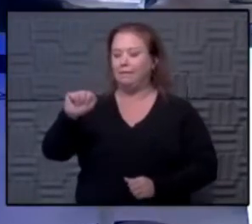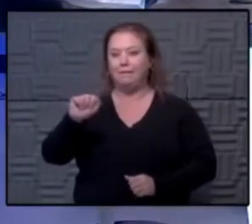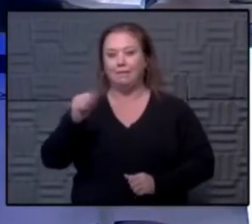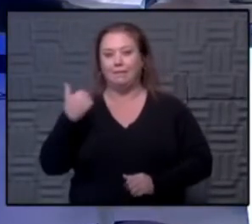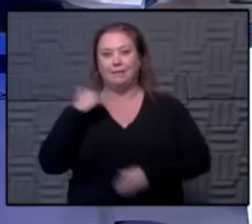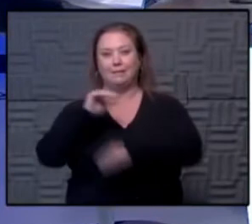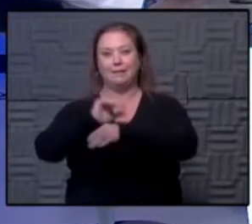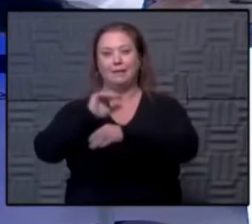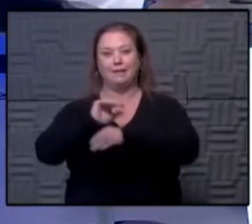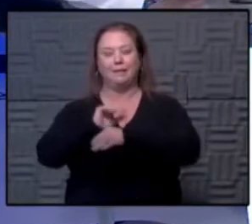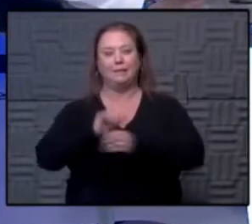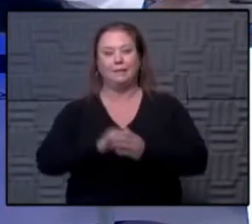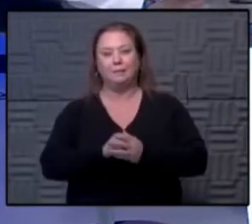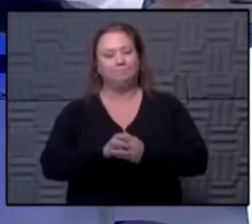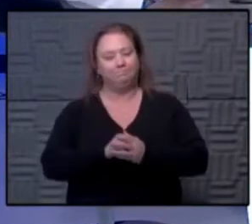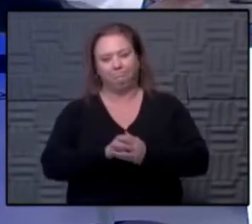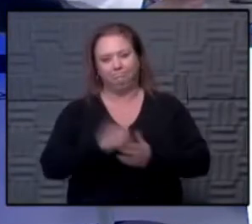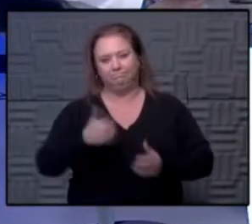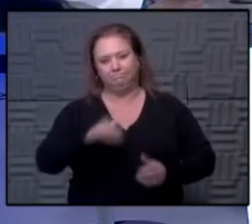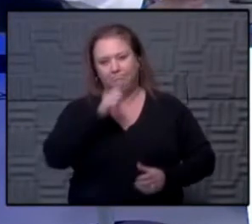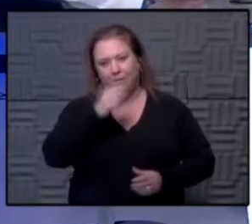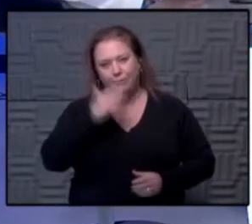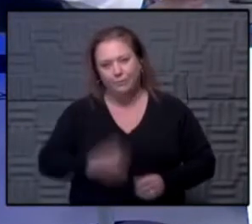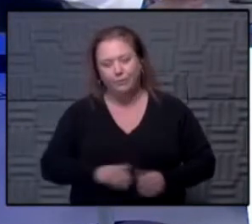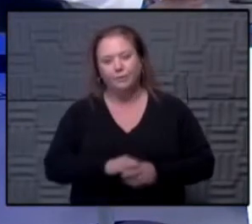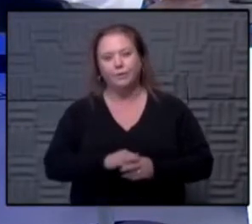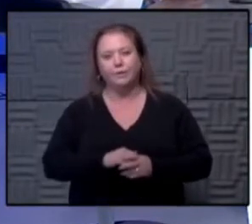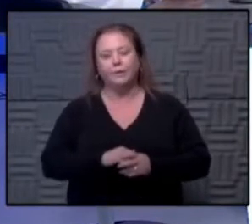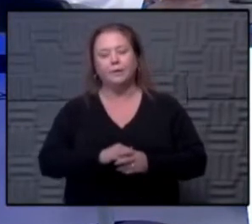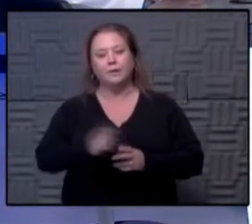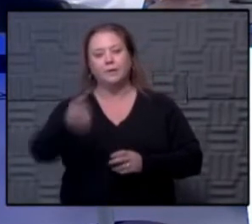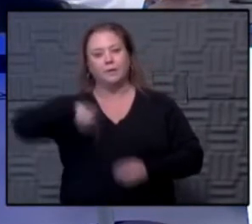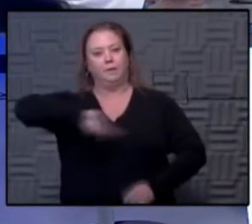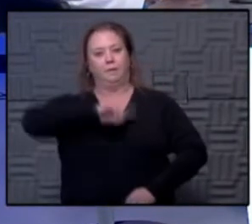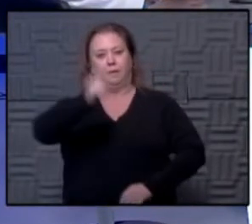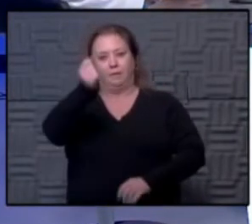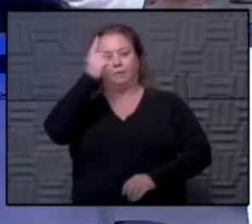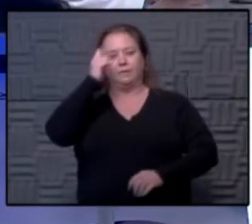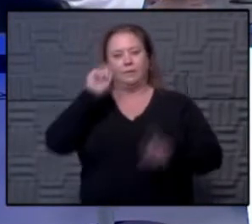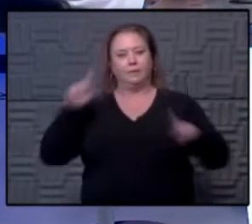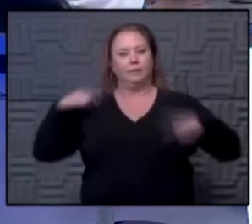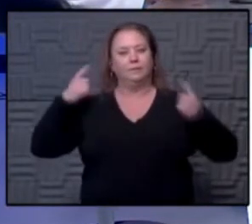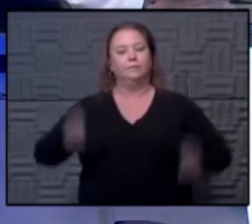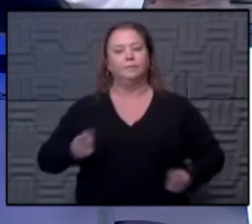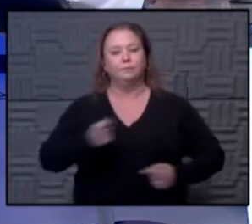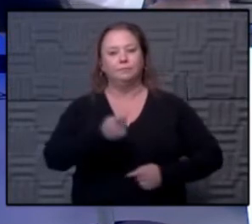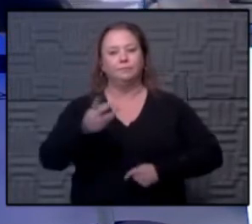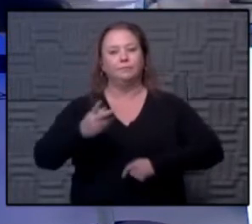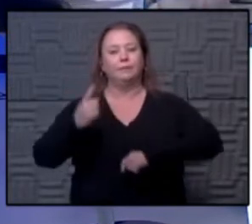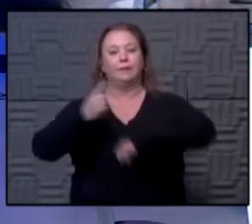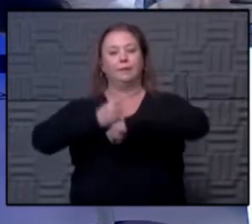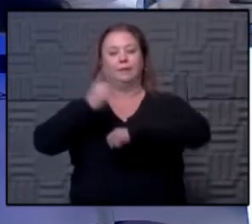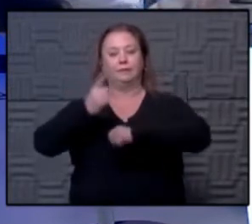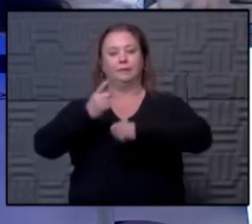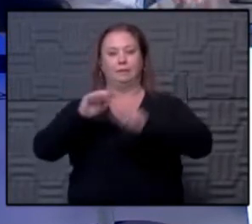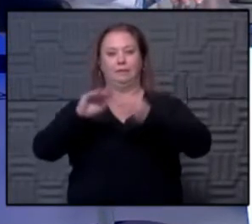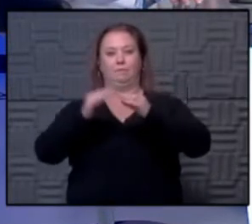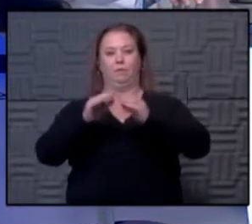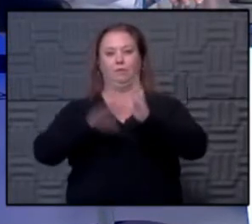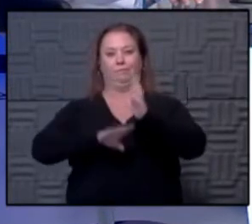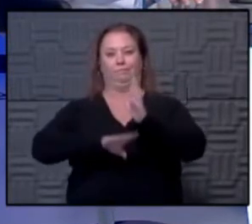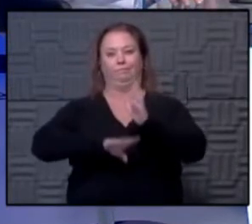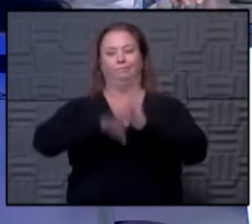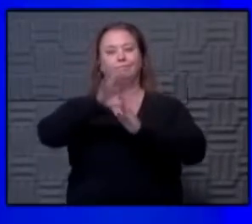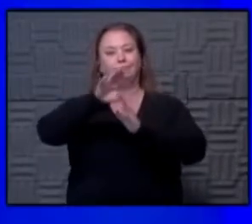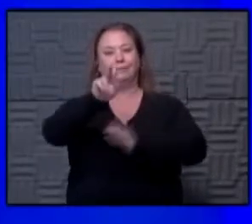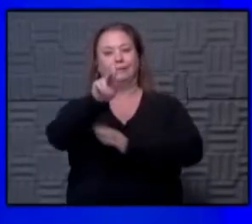do overnight? Not good. So, we understand, and we've seen the past couple days that the total number of cases in the Kansas City